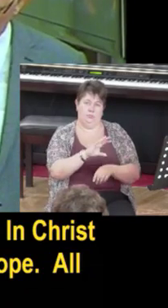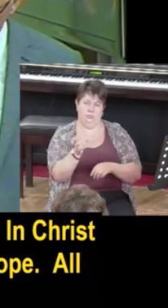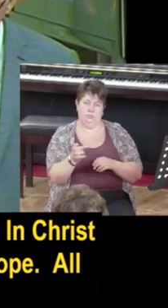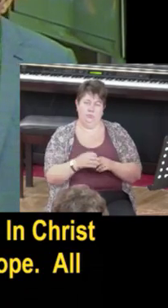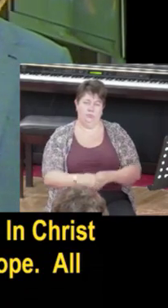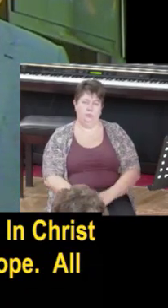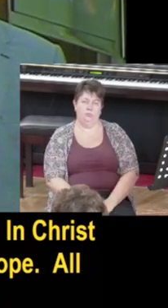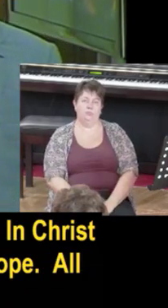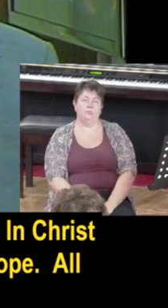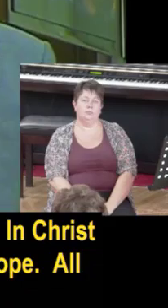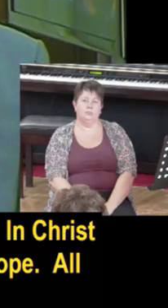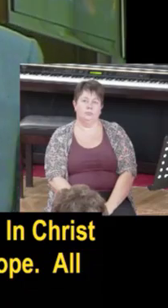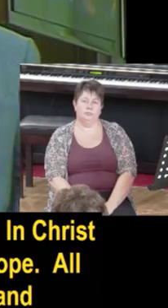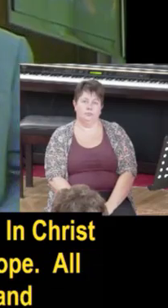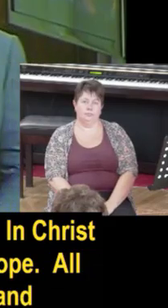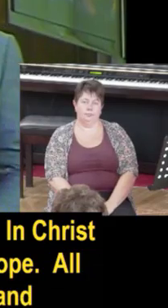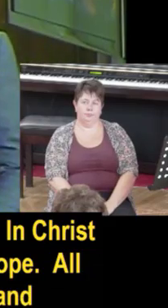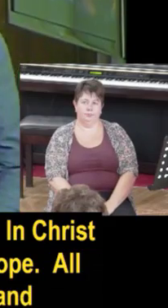he leads.